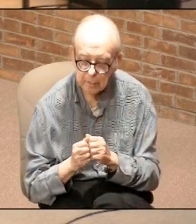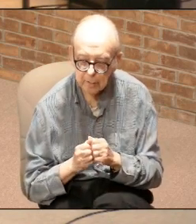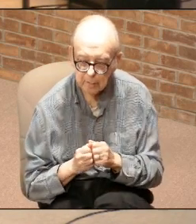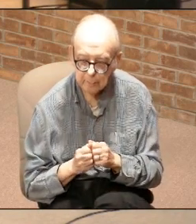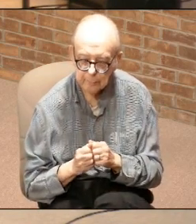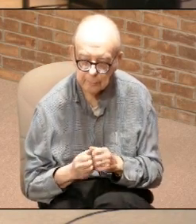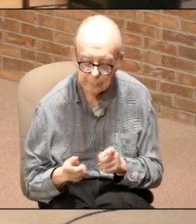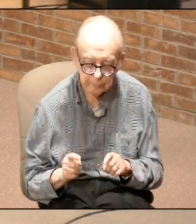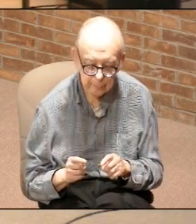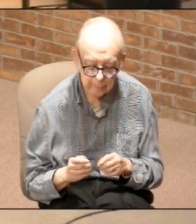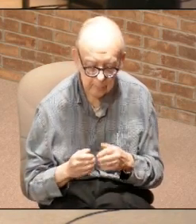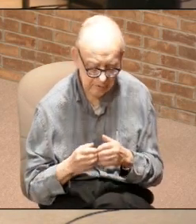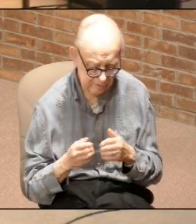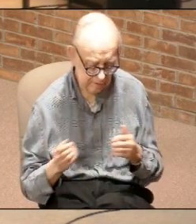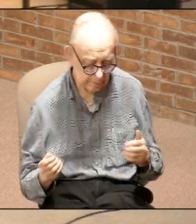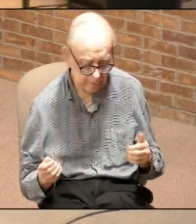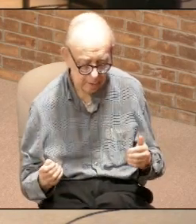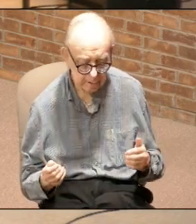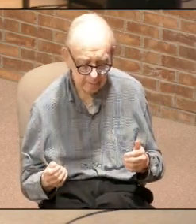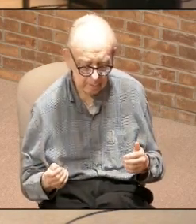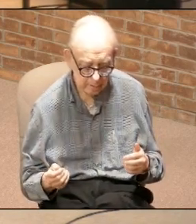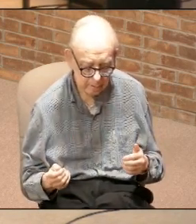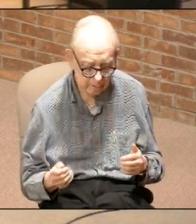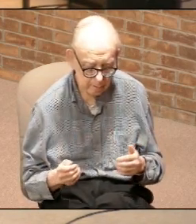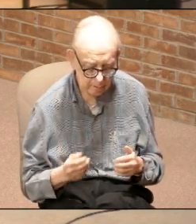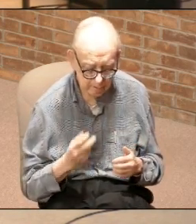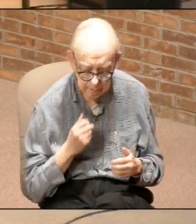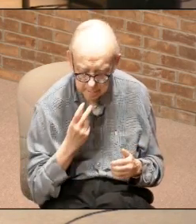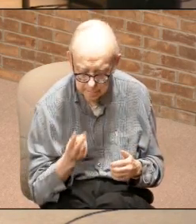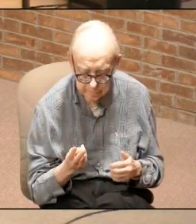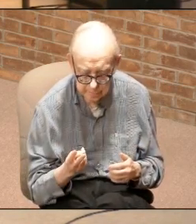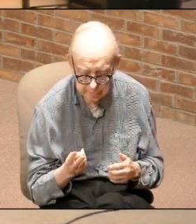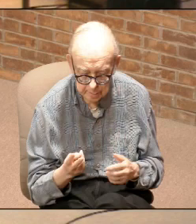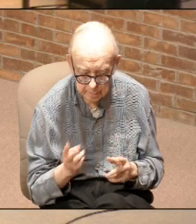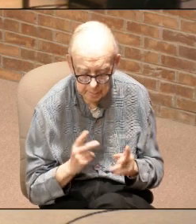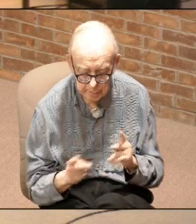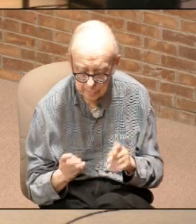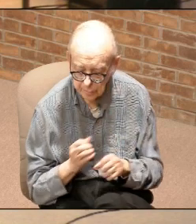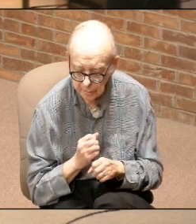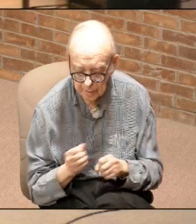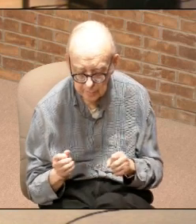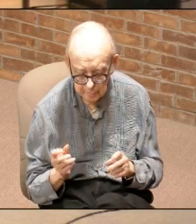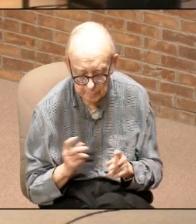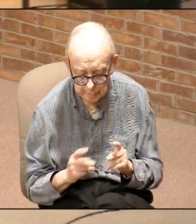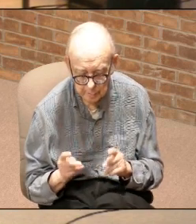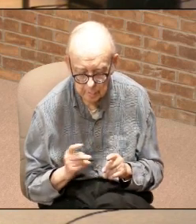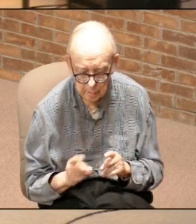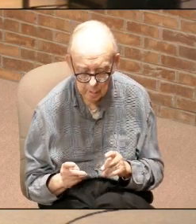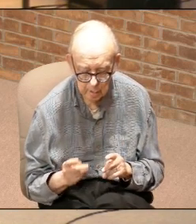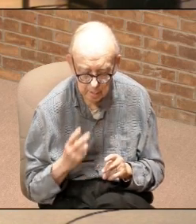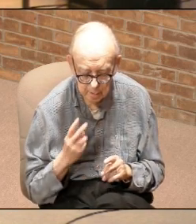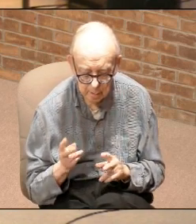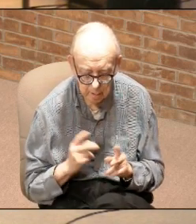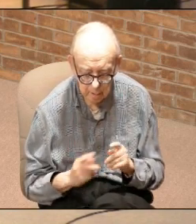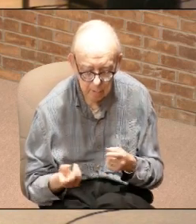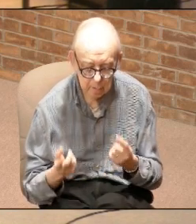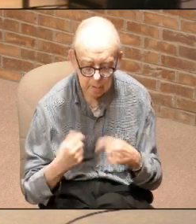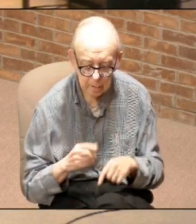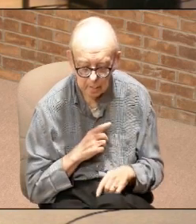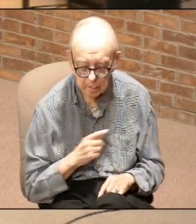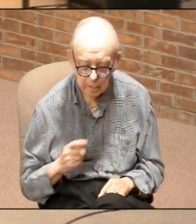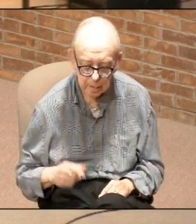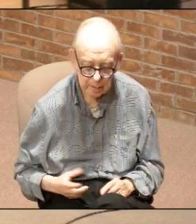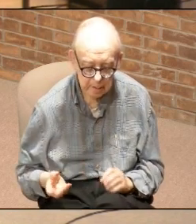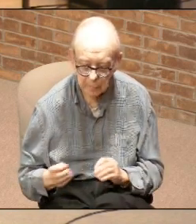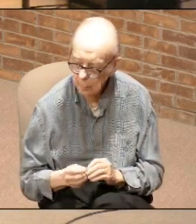when we split apart you don't see people saved anymore you don't see people coming to the lord